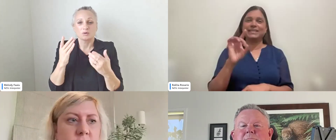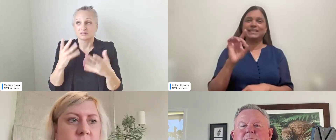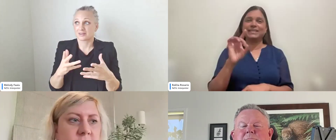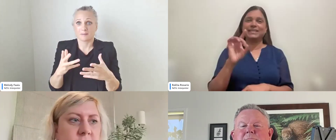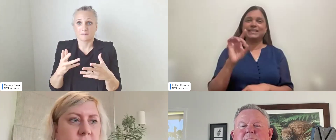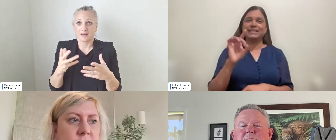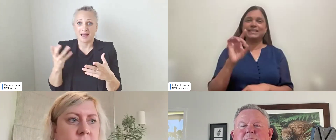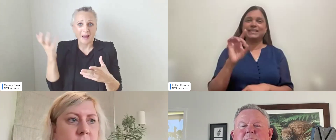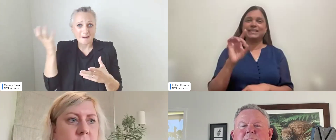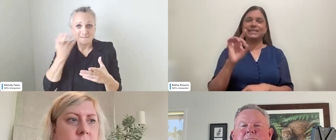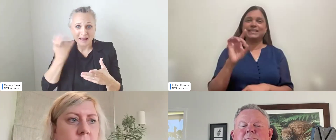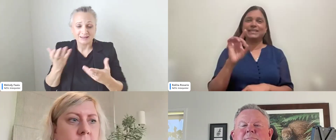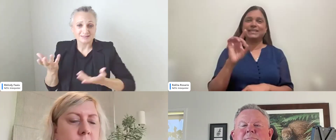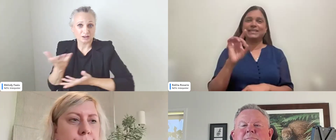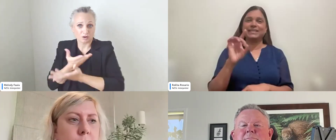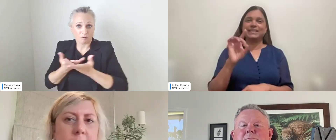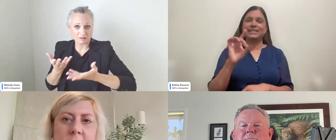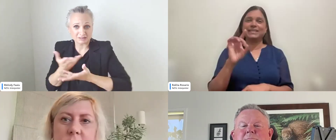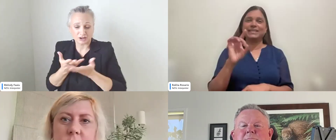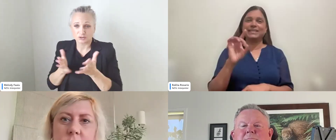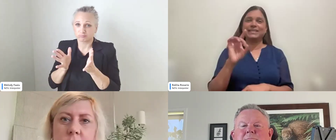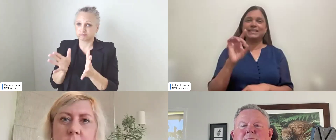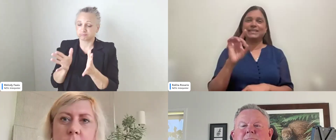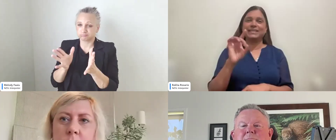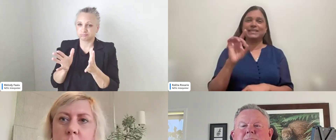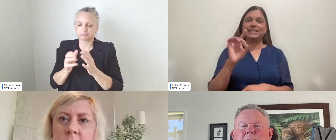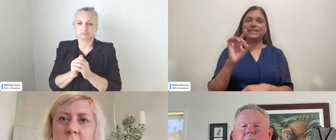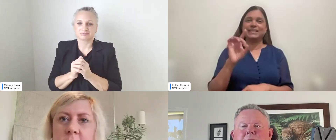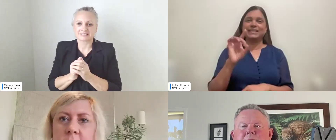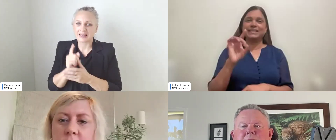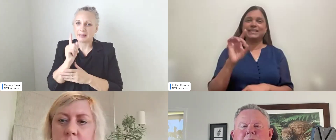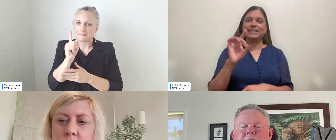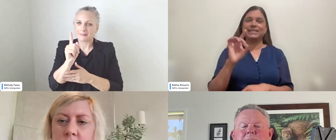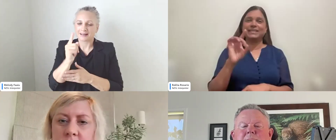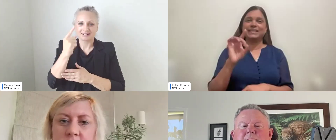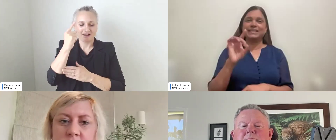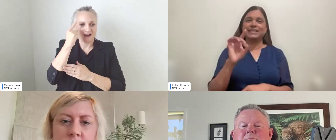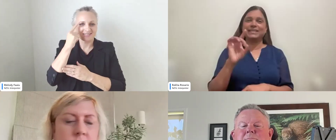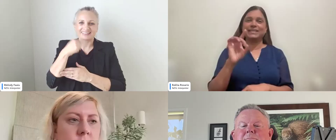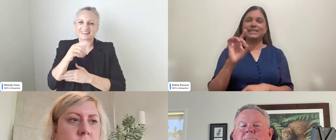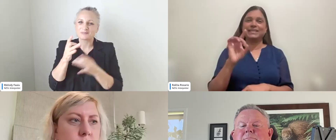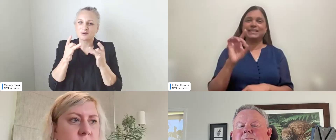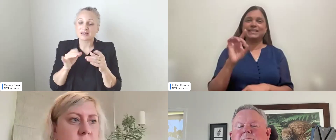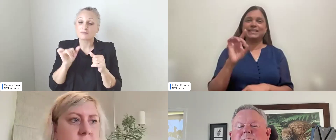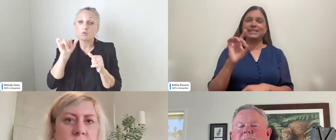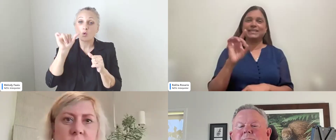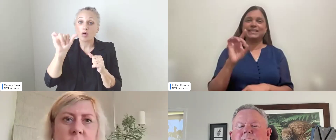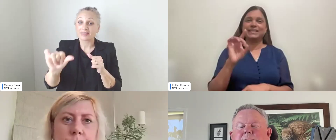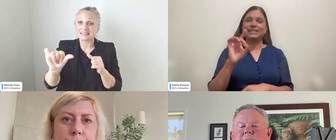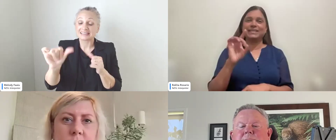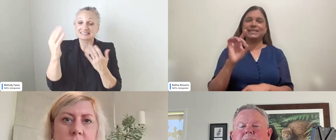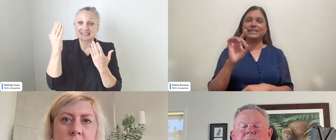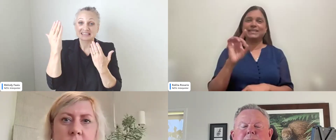amazing conversations. But I think we're ready to get into the next session, which